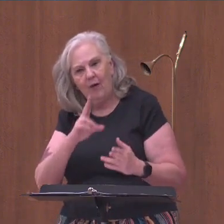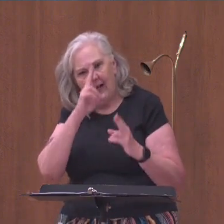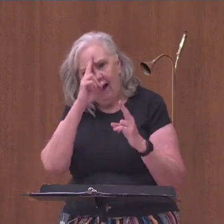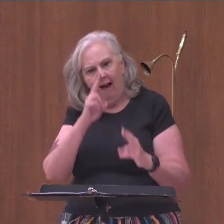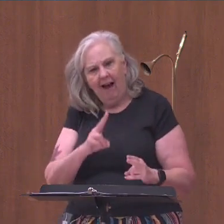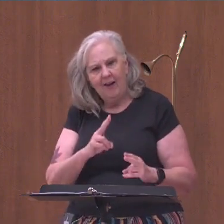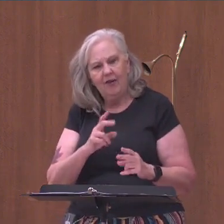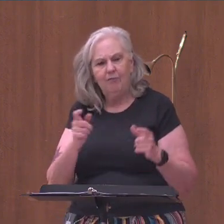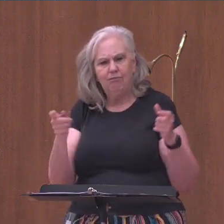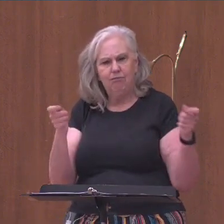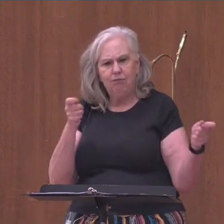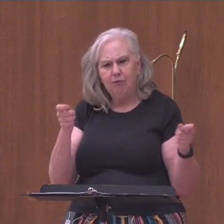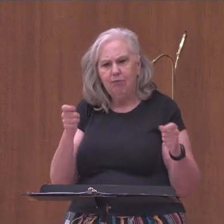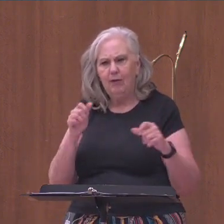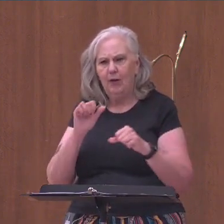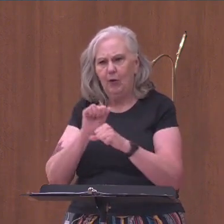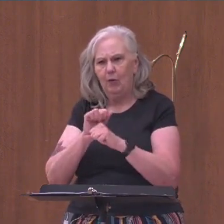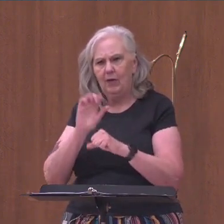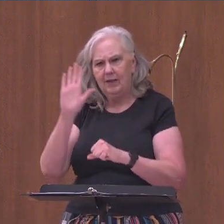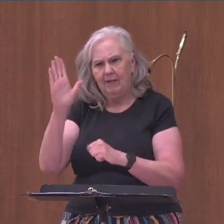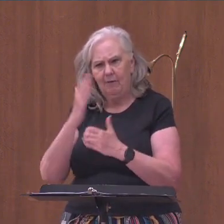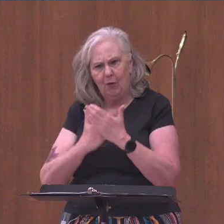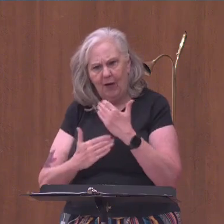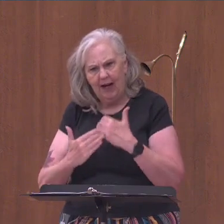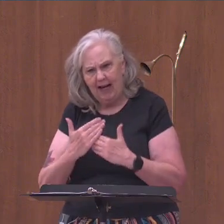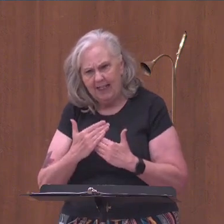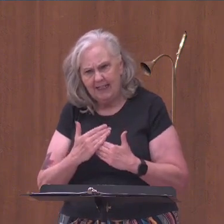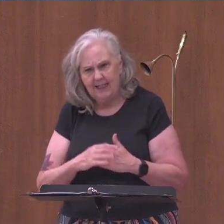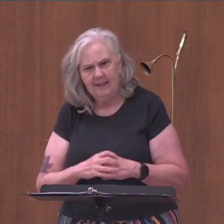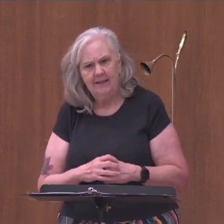them dominion over the works of your hands.